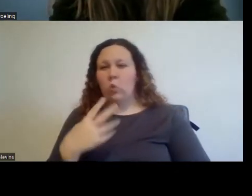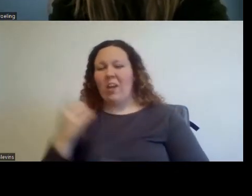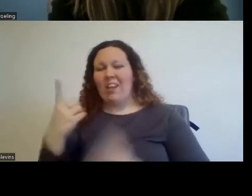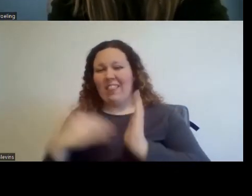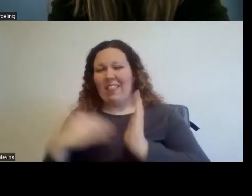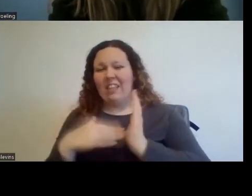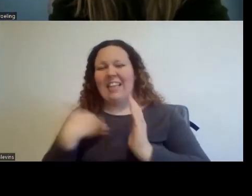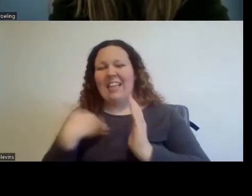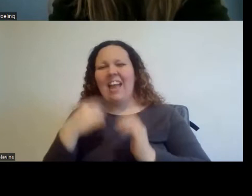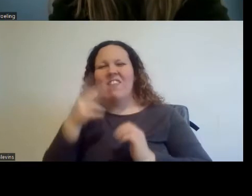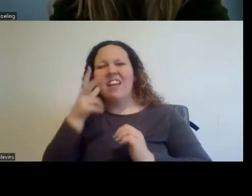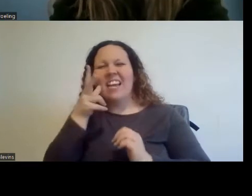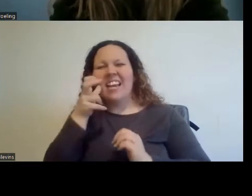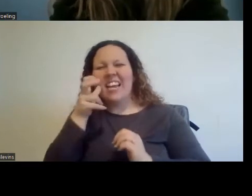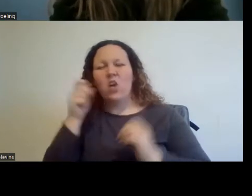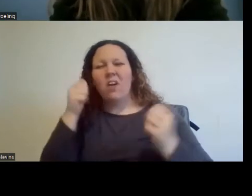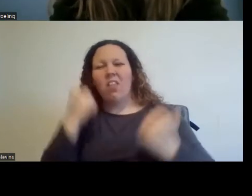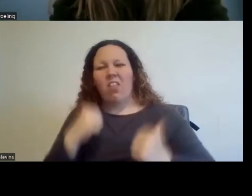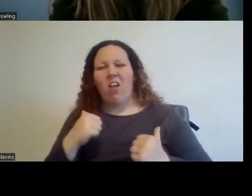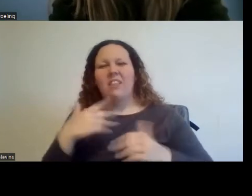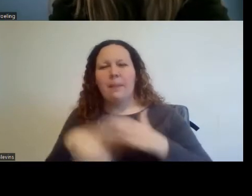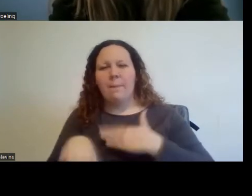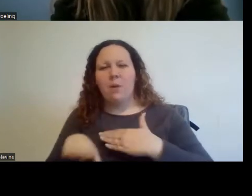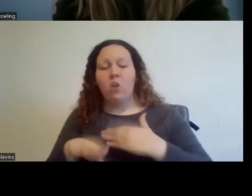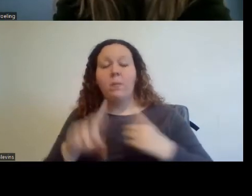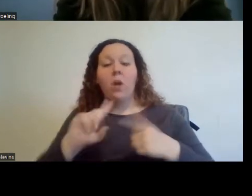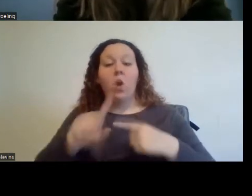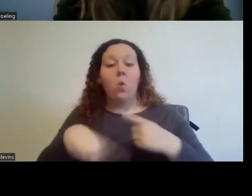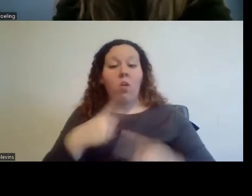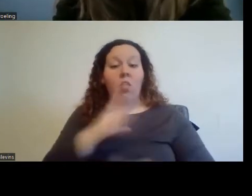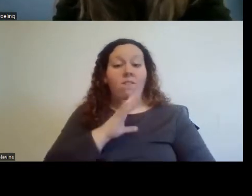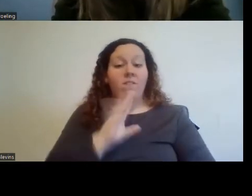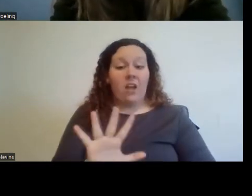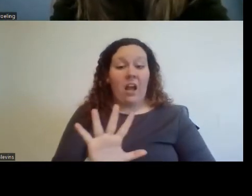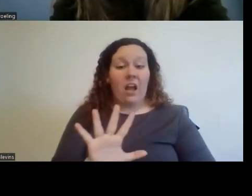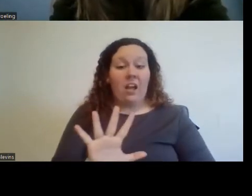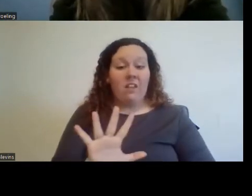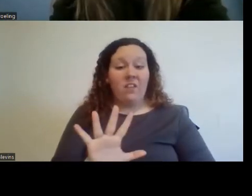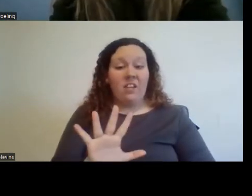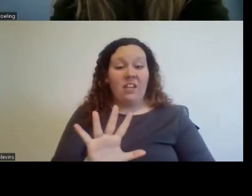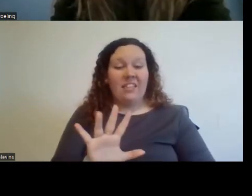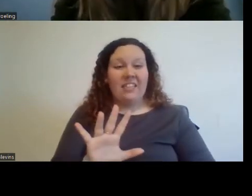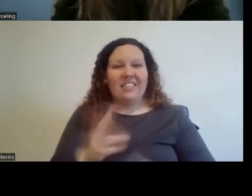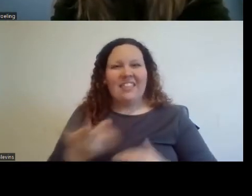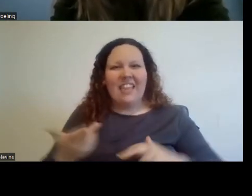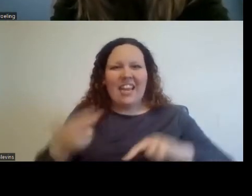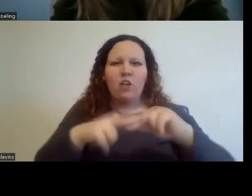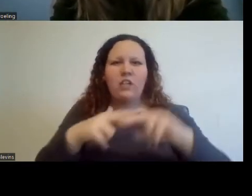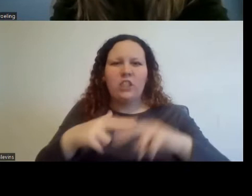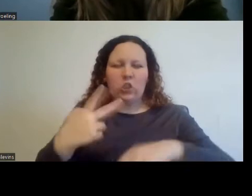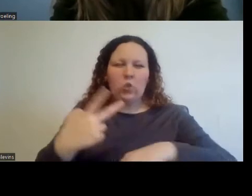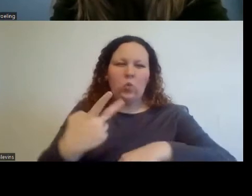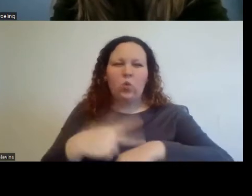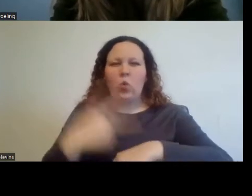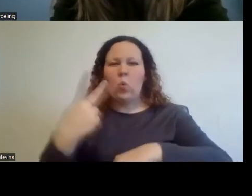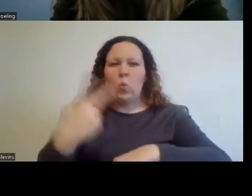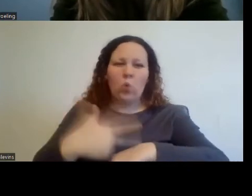birth. But by the time kids are 5, it's like 2 or 3 times that. So there is acquired hearing